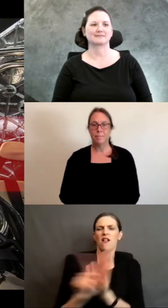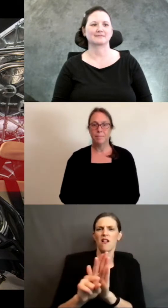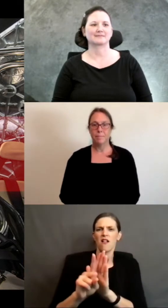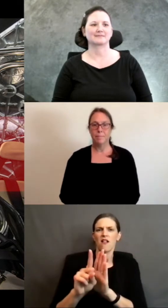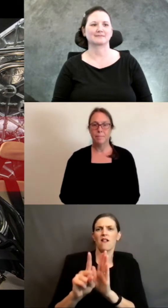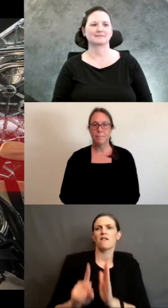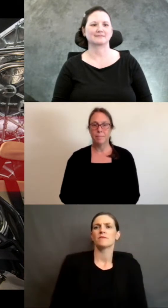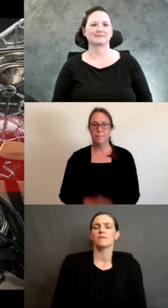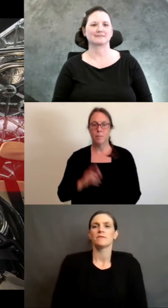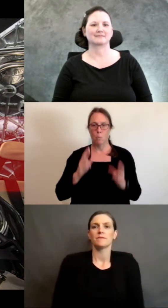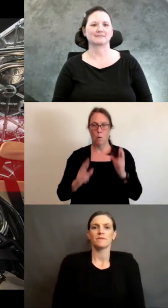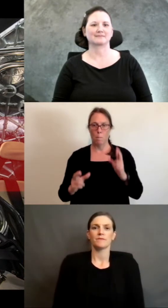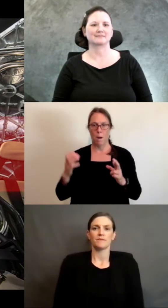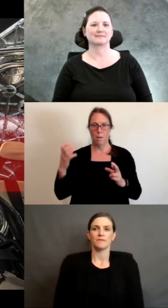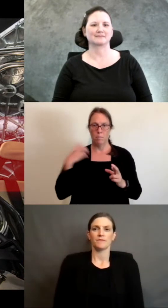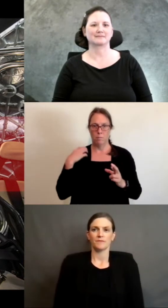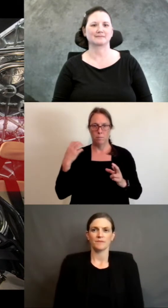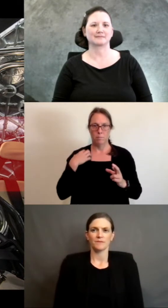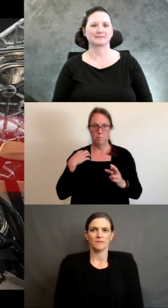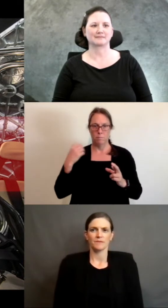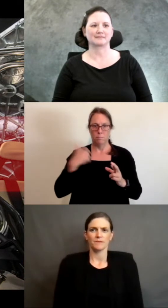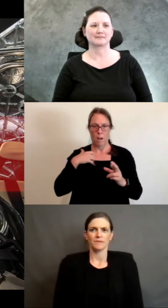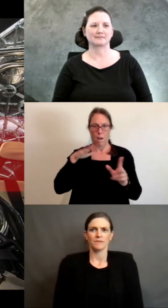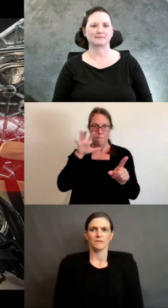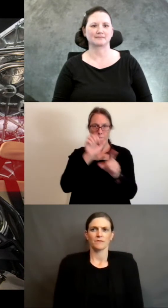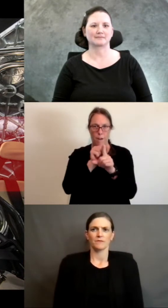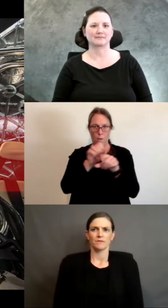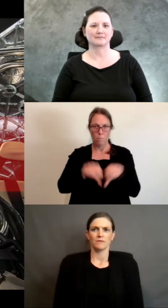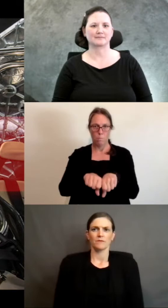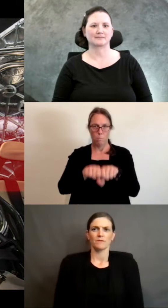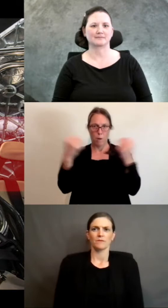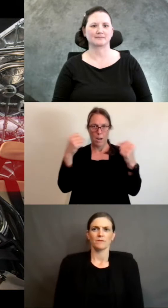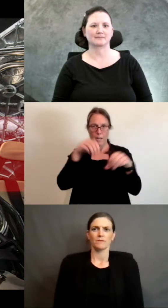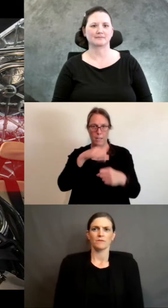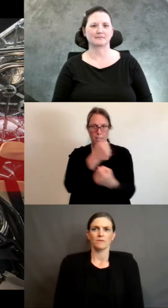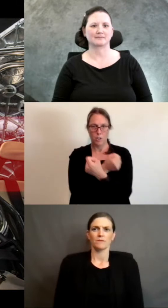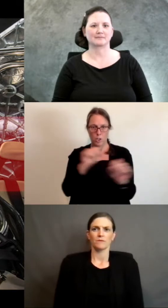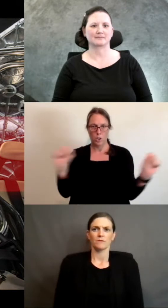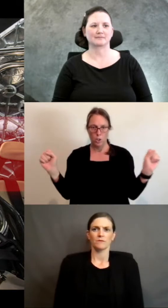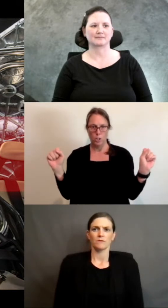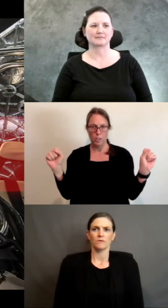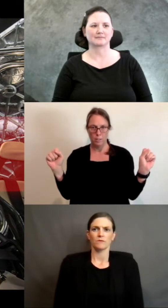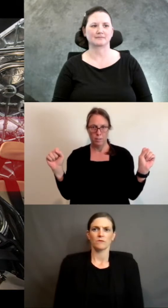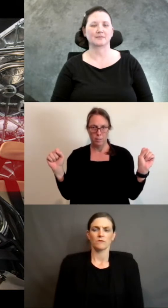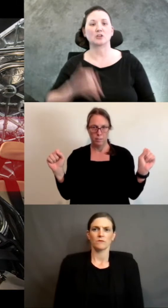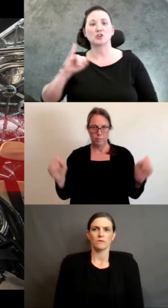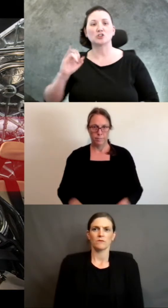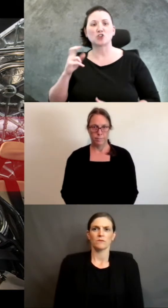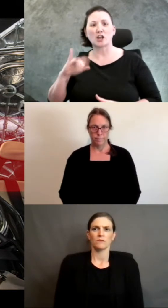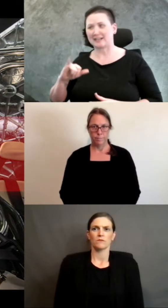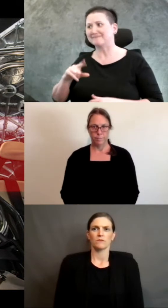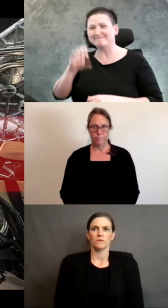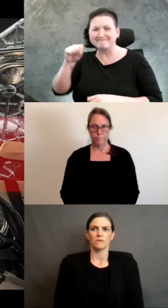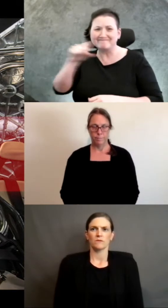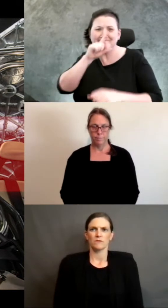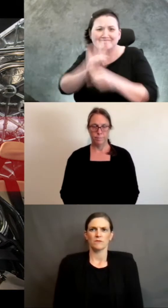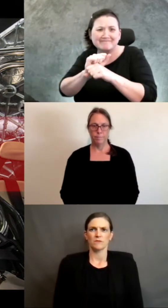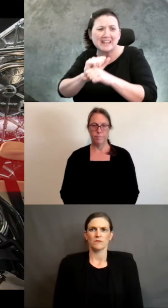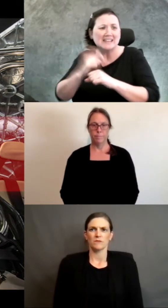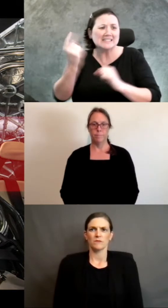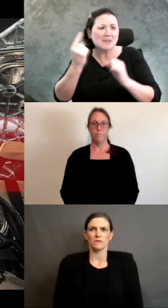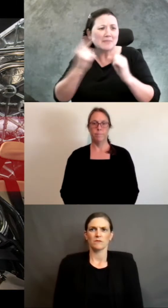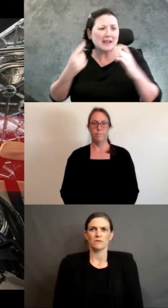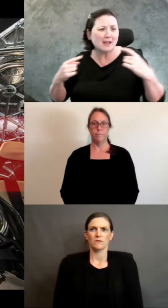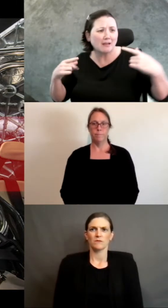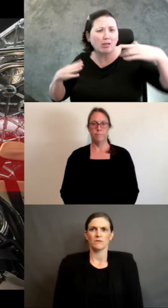Captain, I've detected a breach in security. Confirmed, Captain. It seems something has jammed and diverted our signal